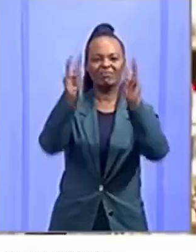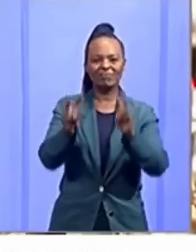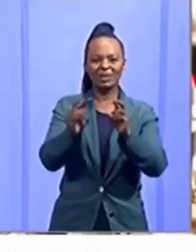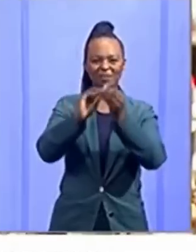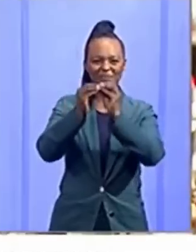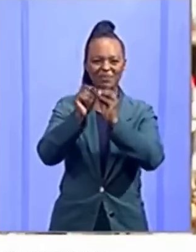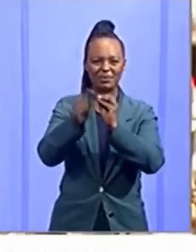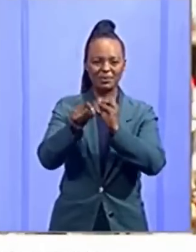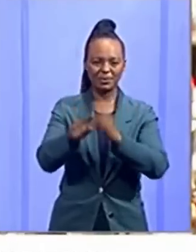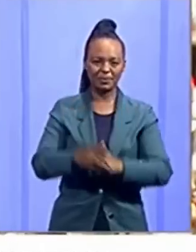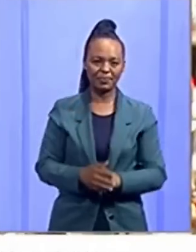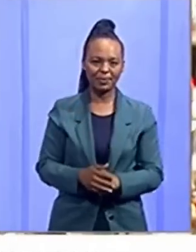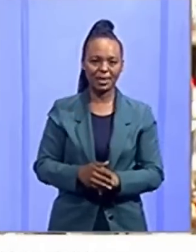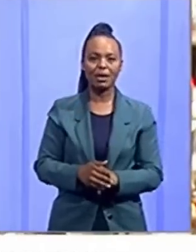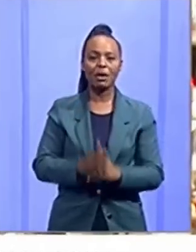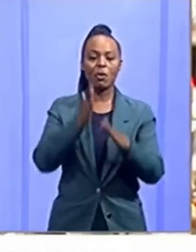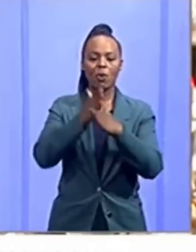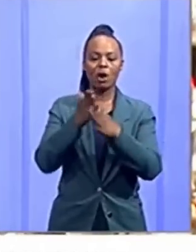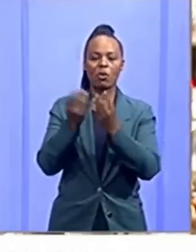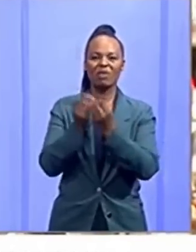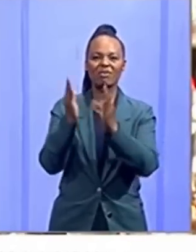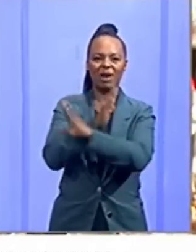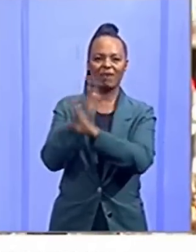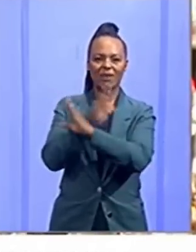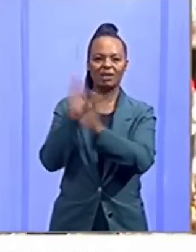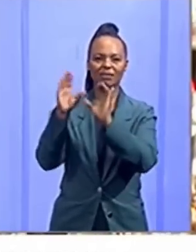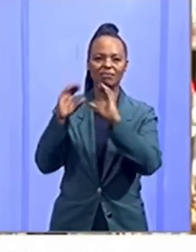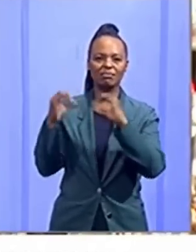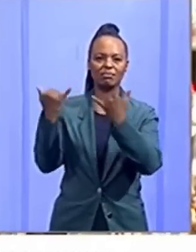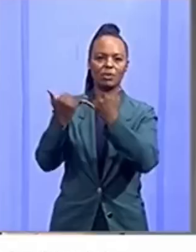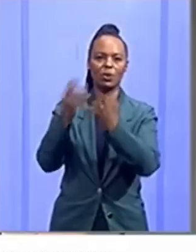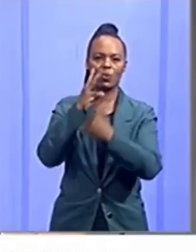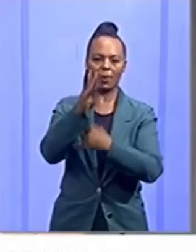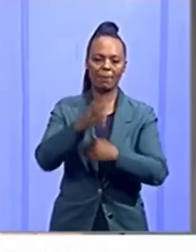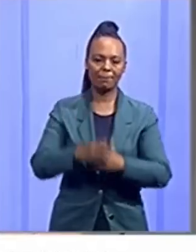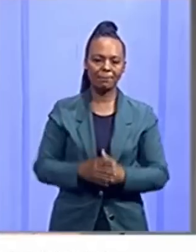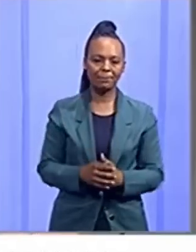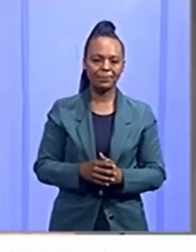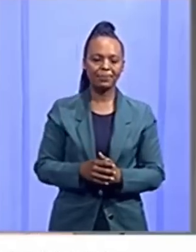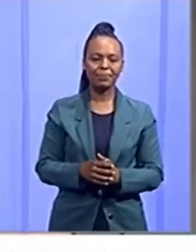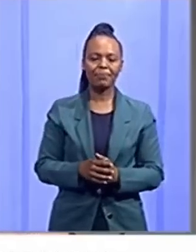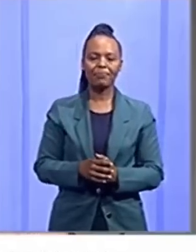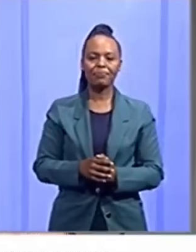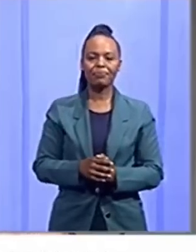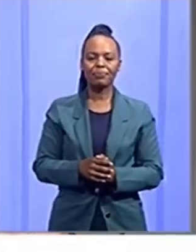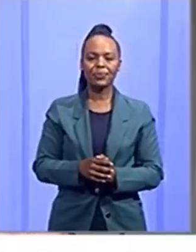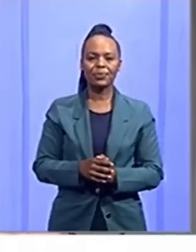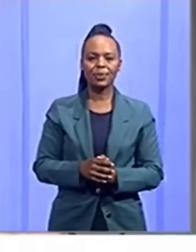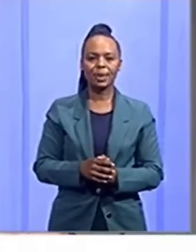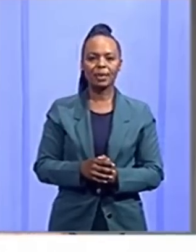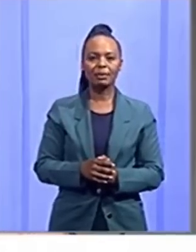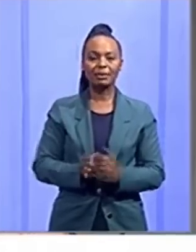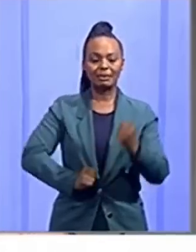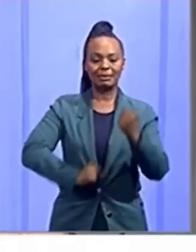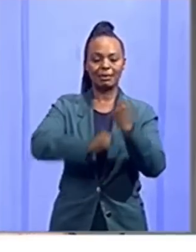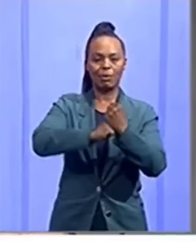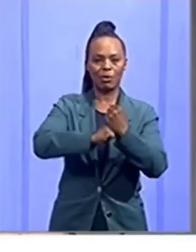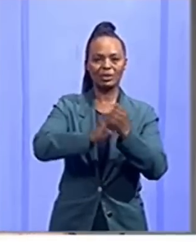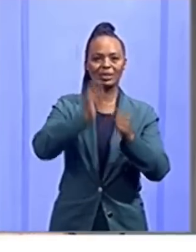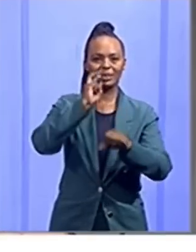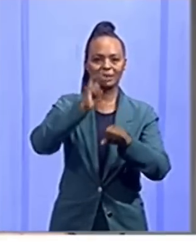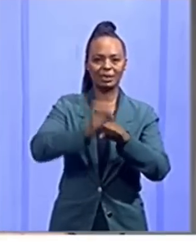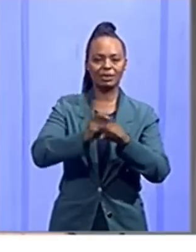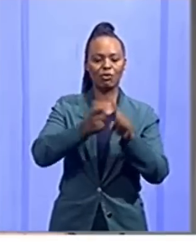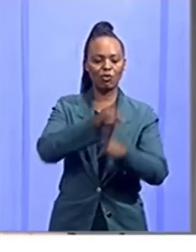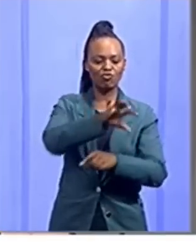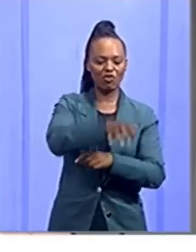mmogo le puso le lephata la poraefete mo diprojekeng tse di farologaneng. There's always a need for that support from provincial